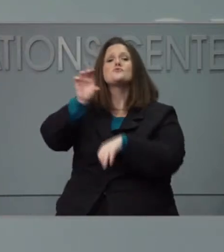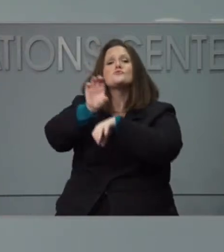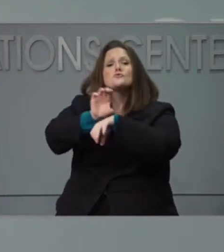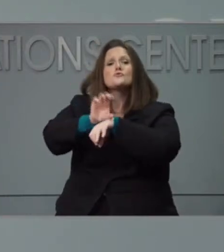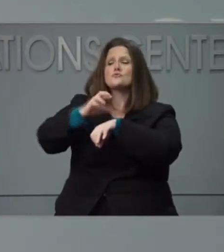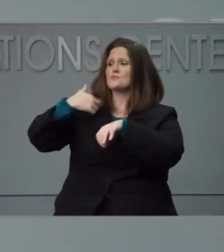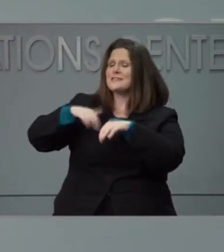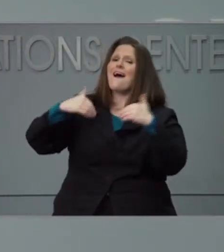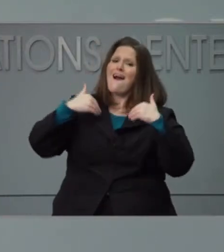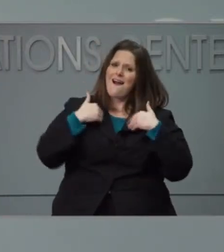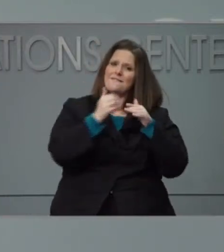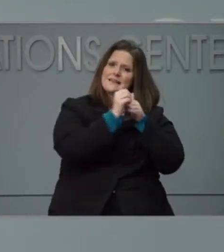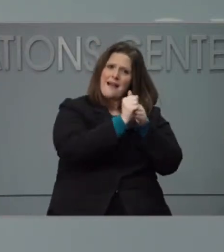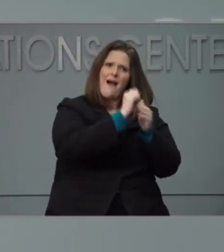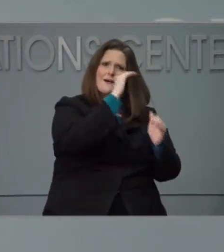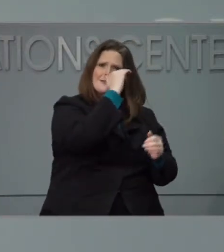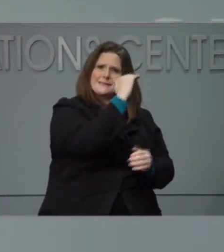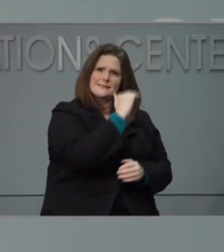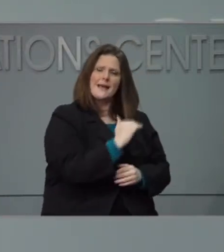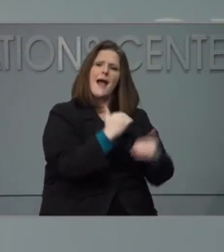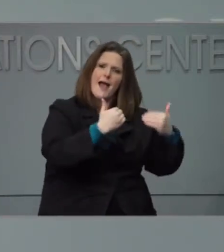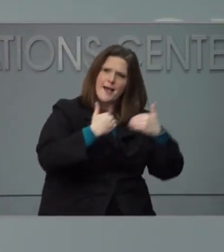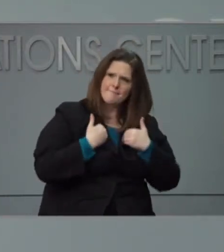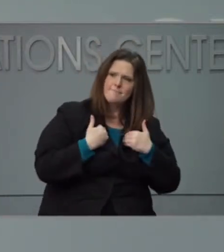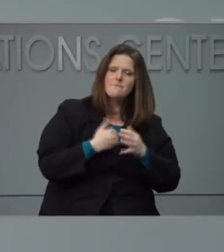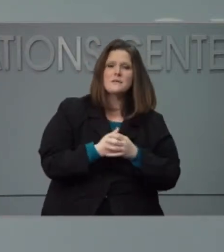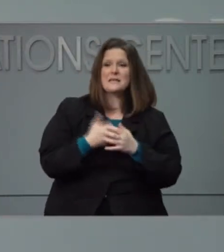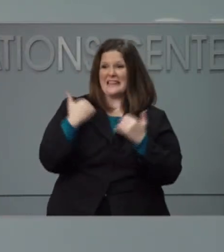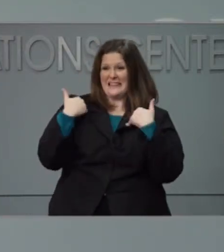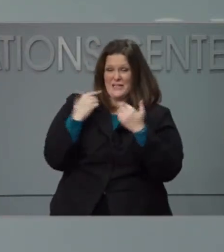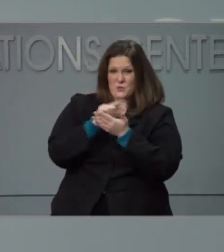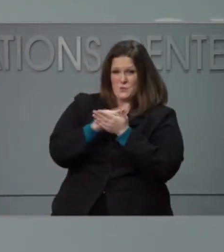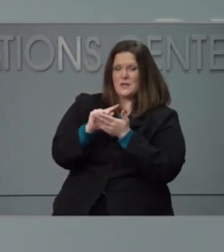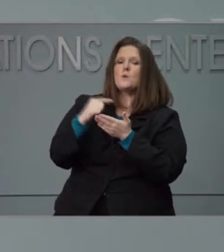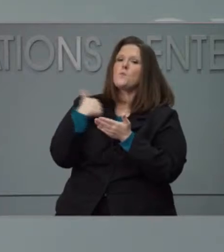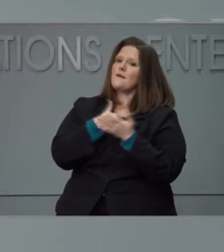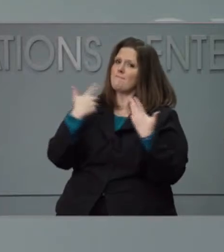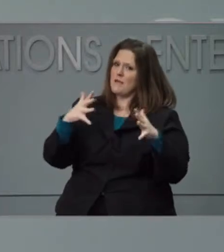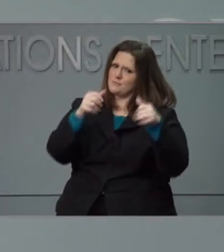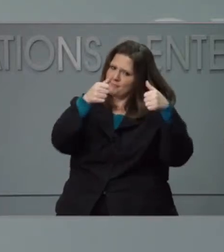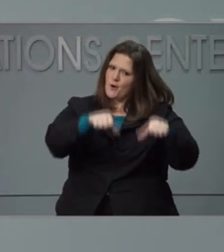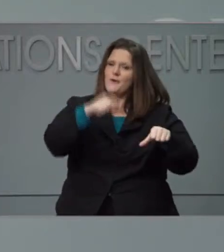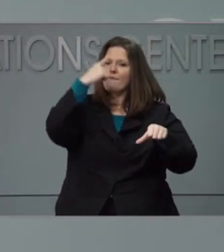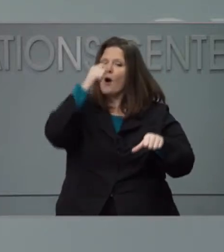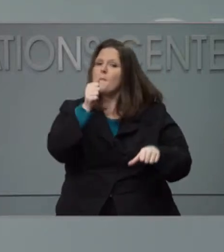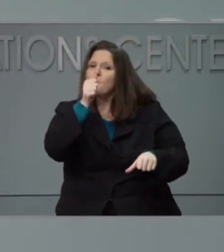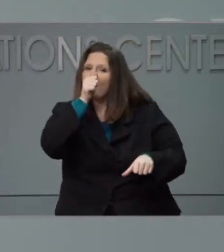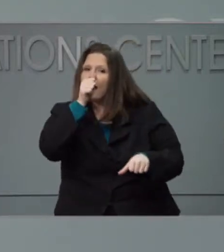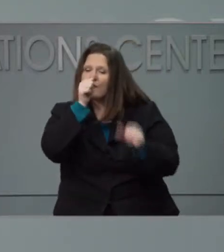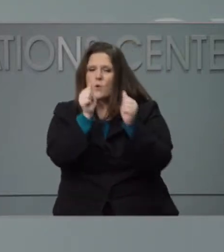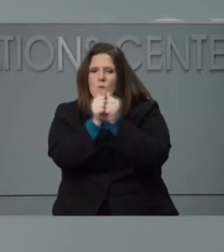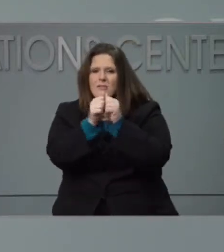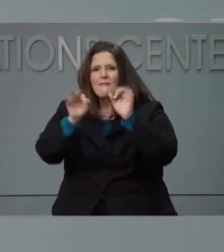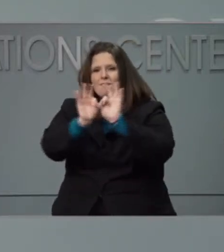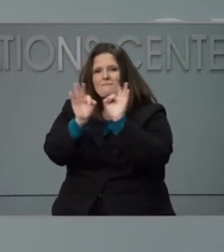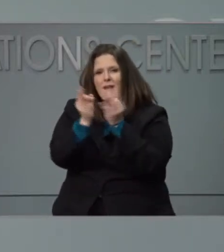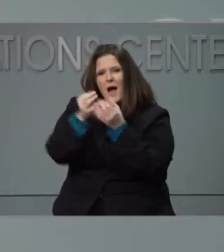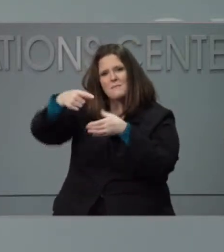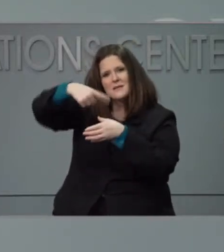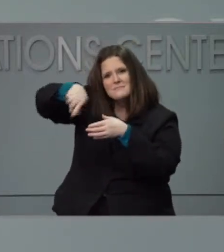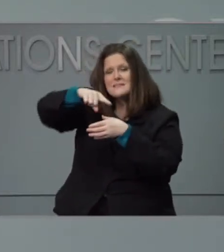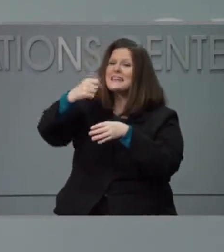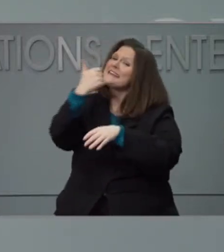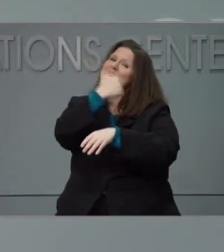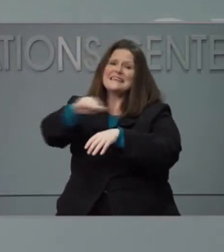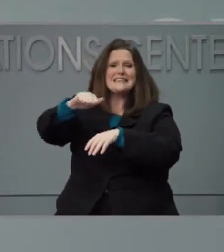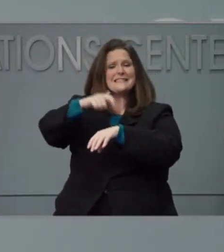toolkit. Earlier this week, we also posted new guidance for private social gatherings. Remember, anytime people come together,